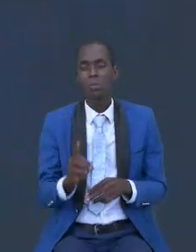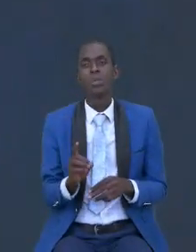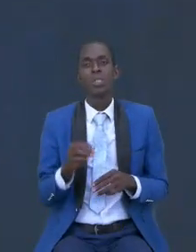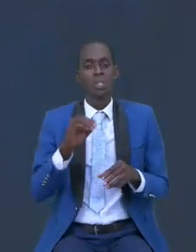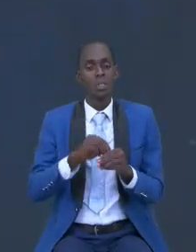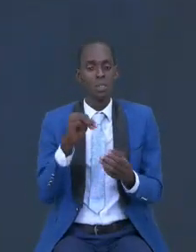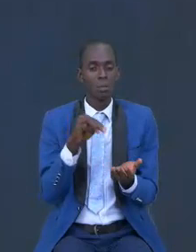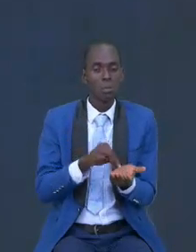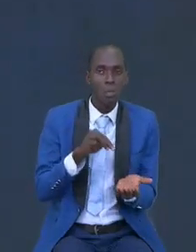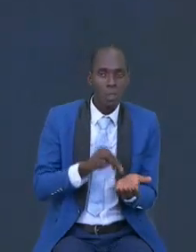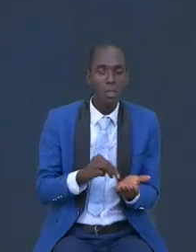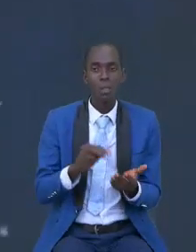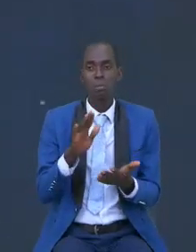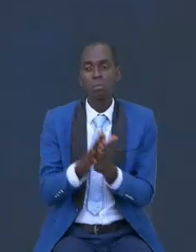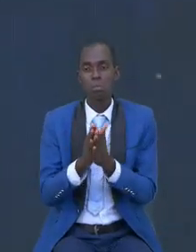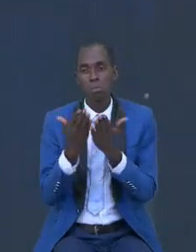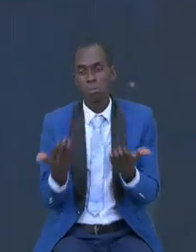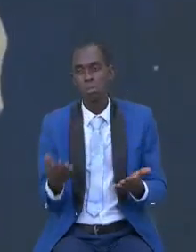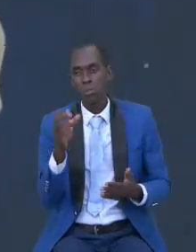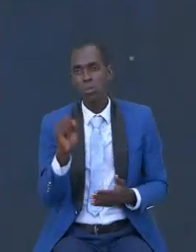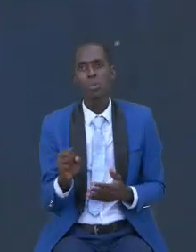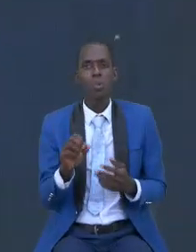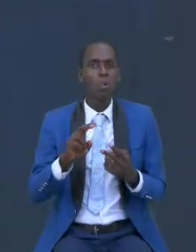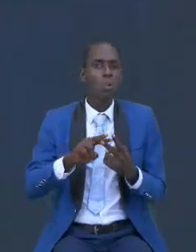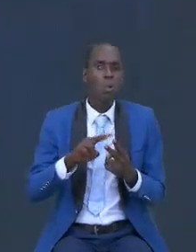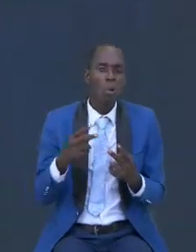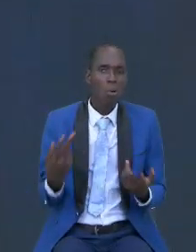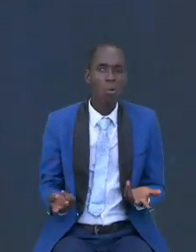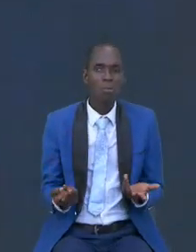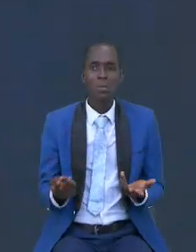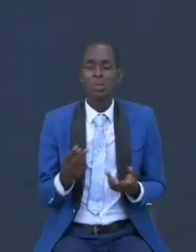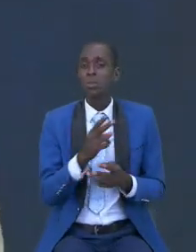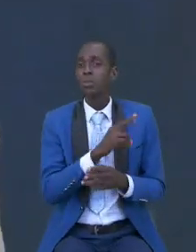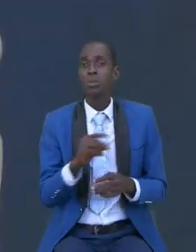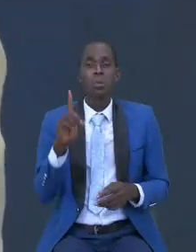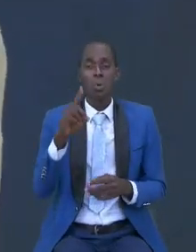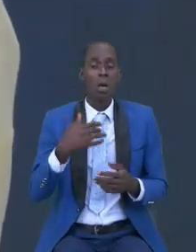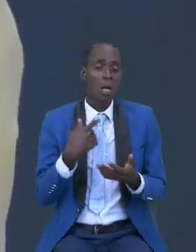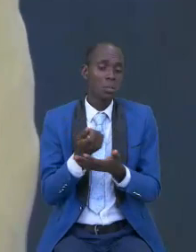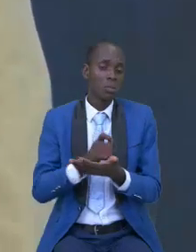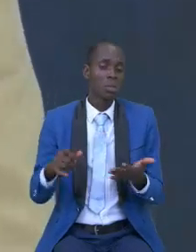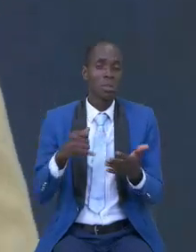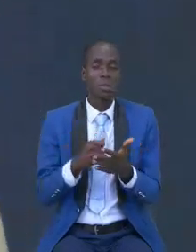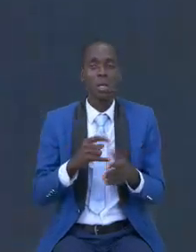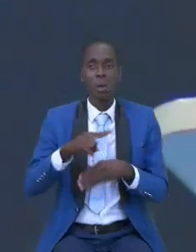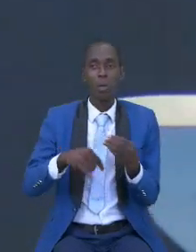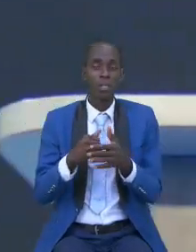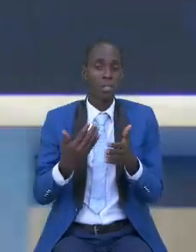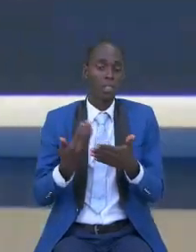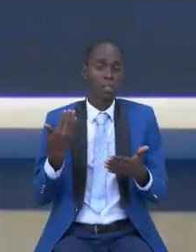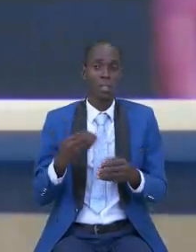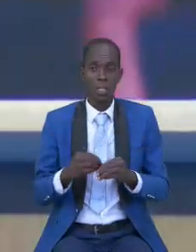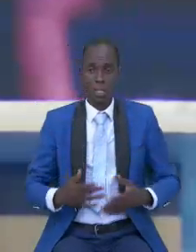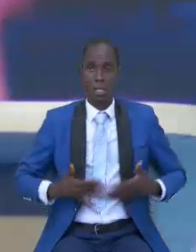medical encyclopedia, or no one has written about it in life, you